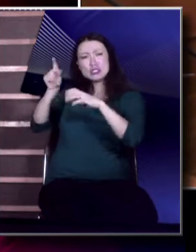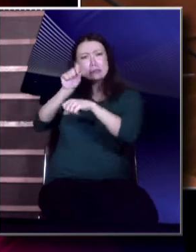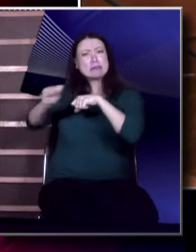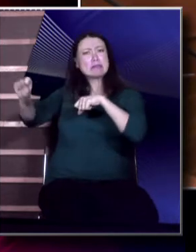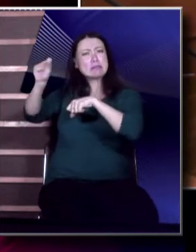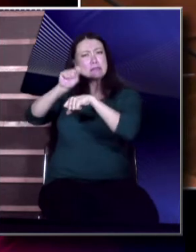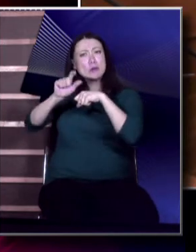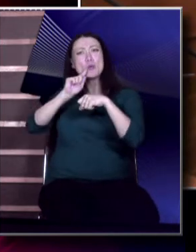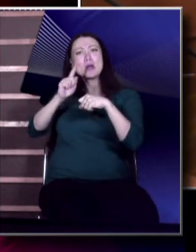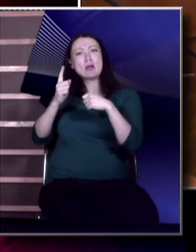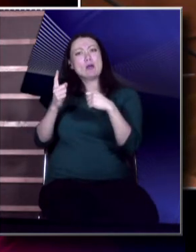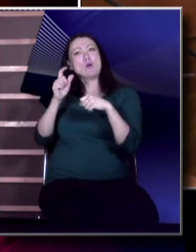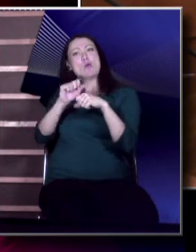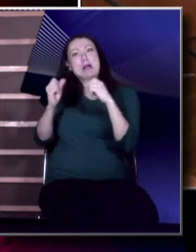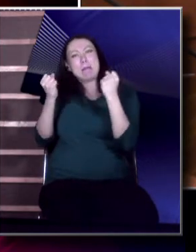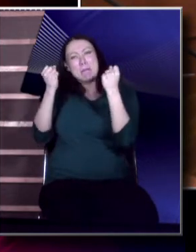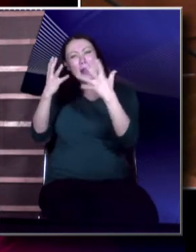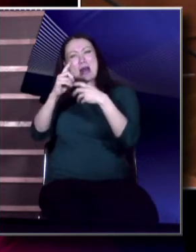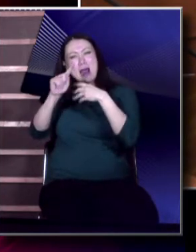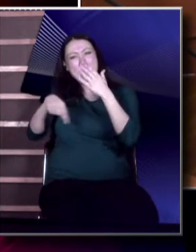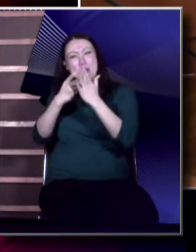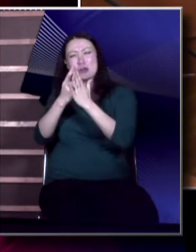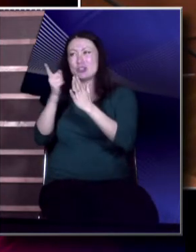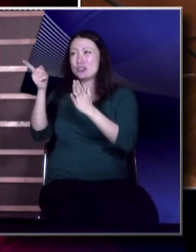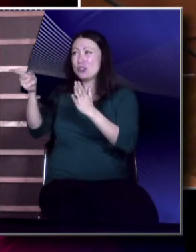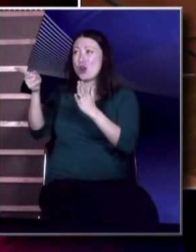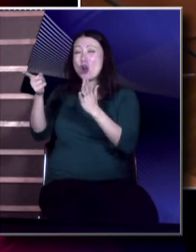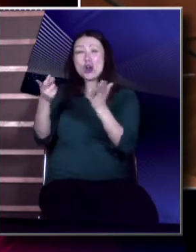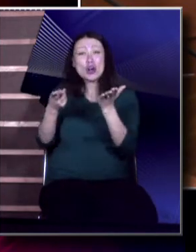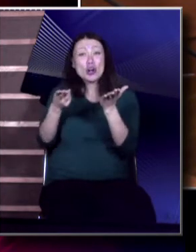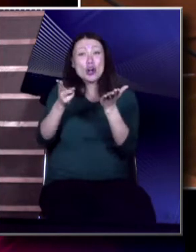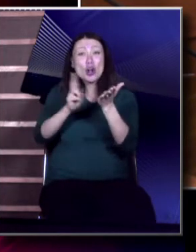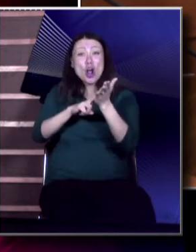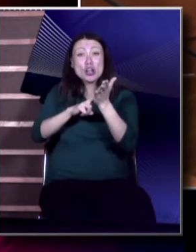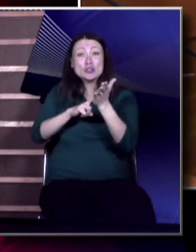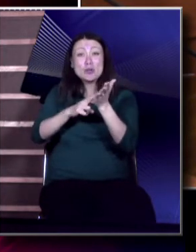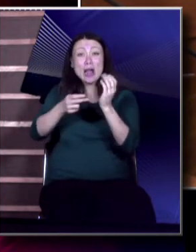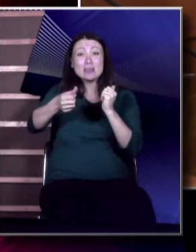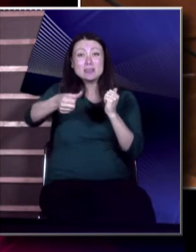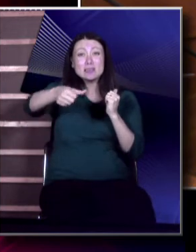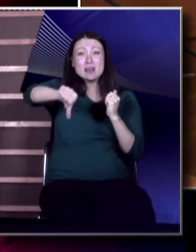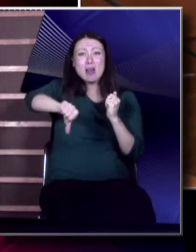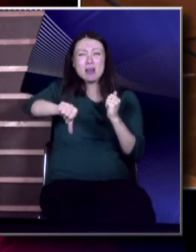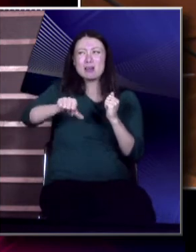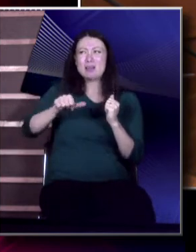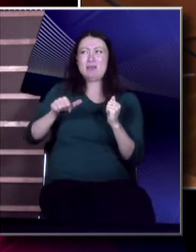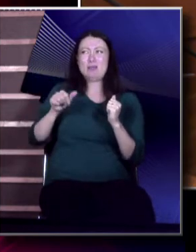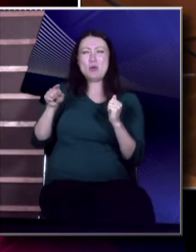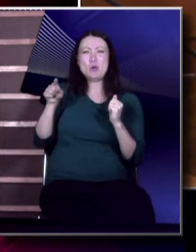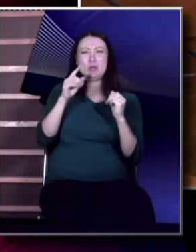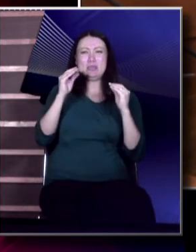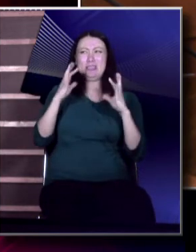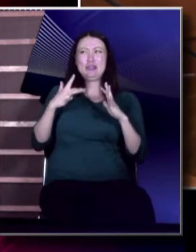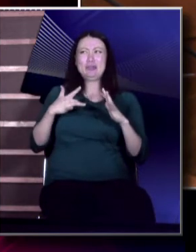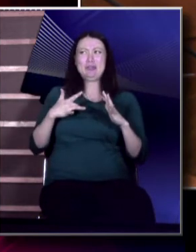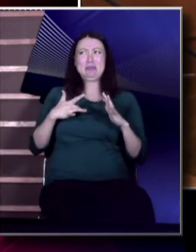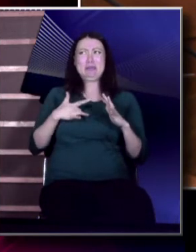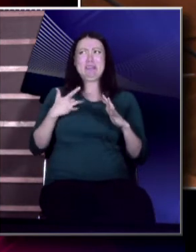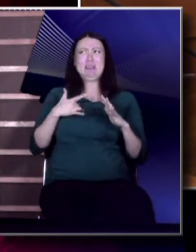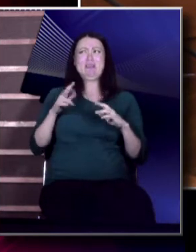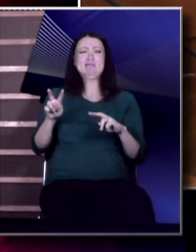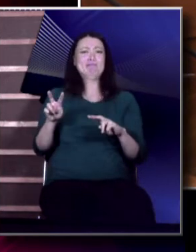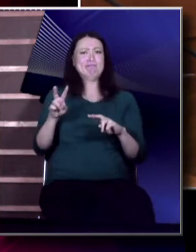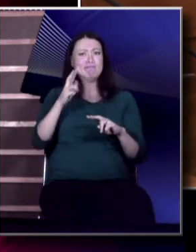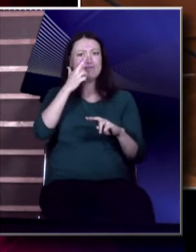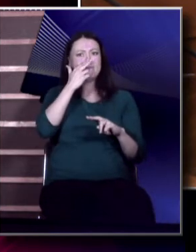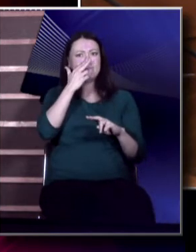extra hours to not have their contract removed has a huge impact on how those teachers feel about working. Thank you